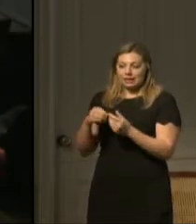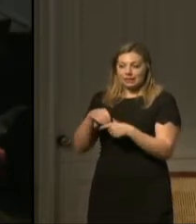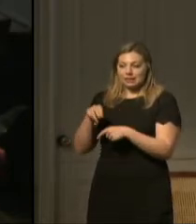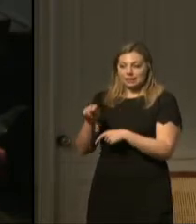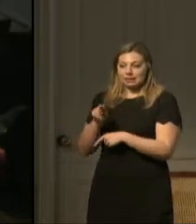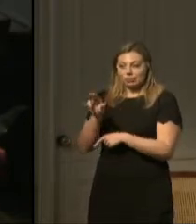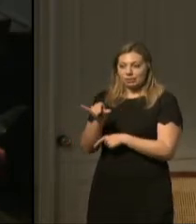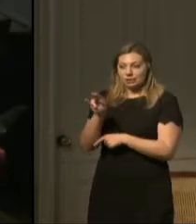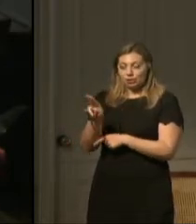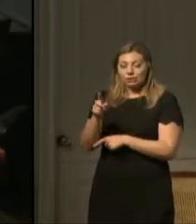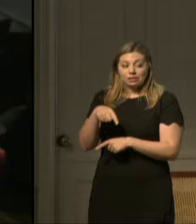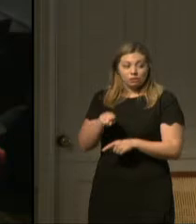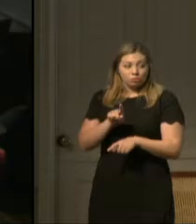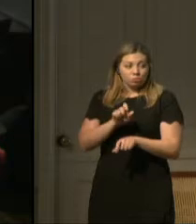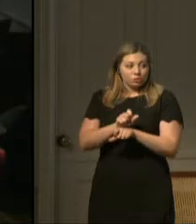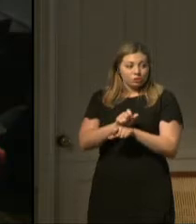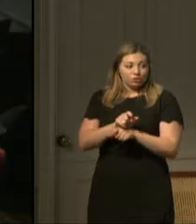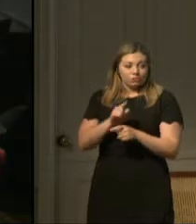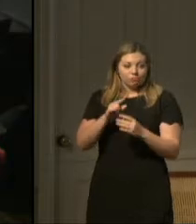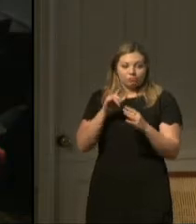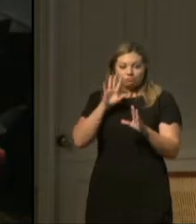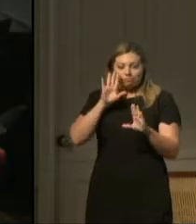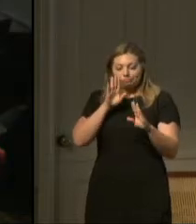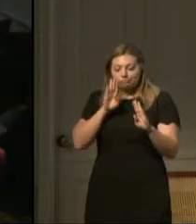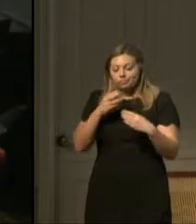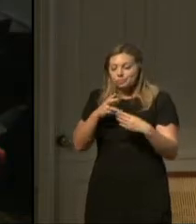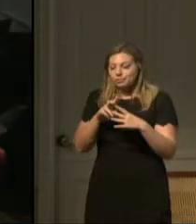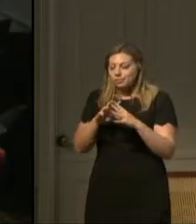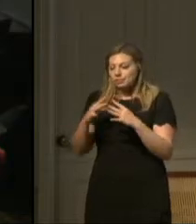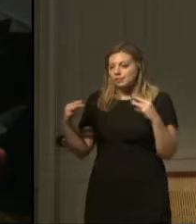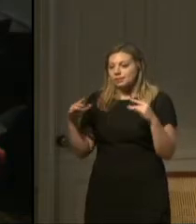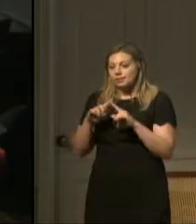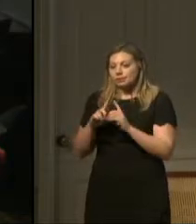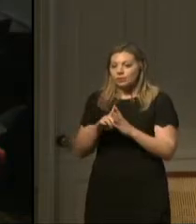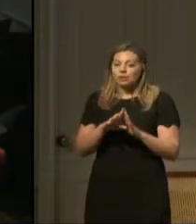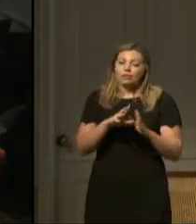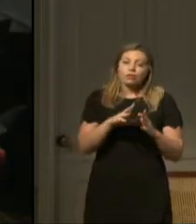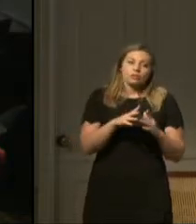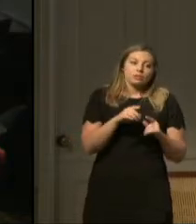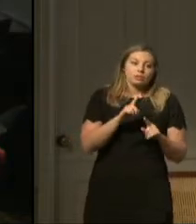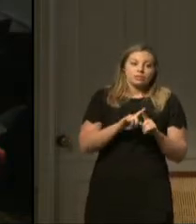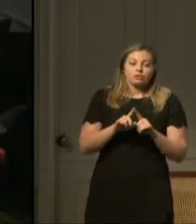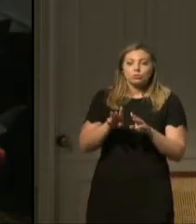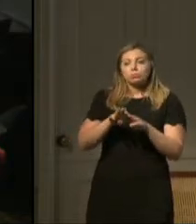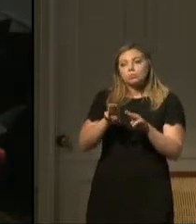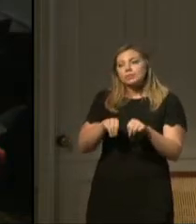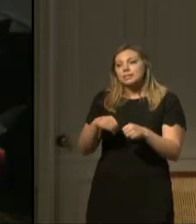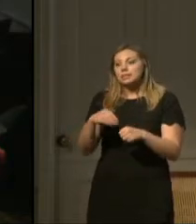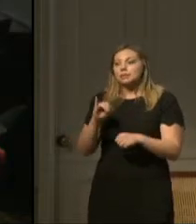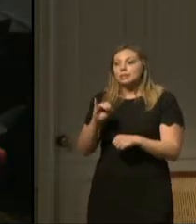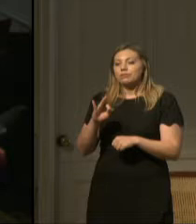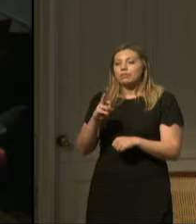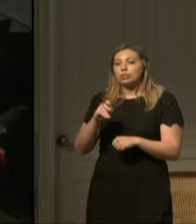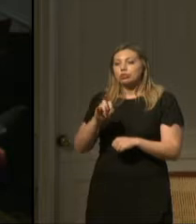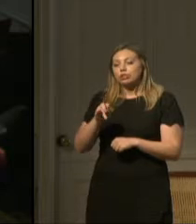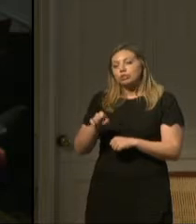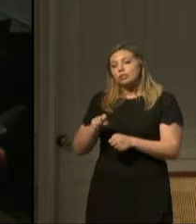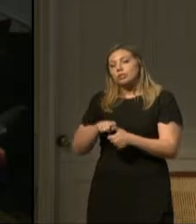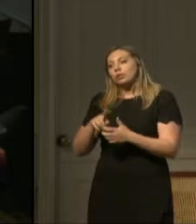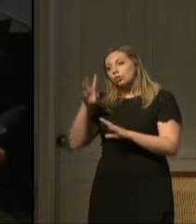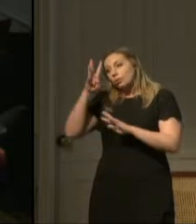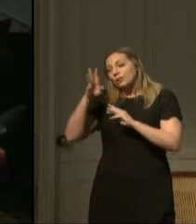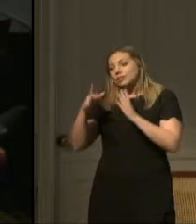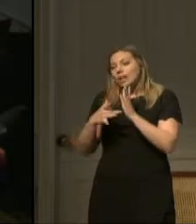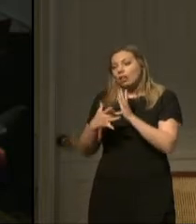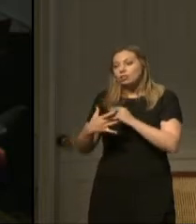explores a variety of areas, from collections to cultural data, to museum infrastructure, to creative technology, and